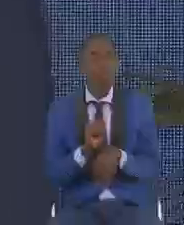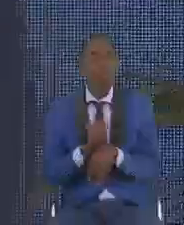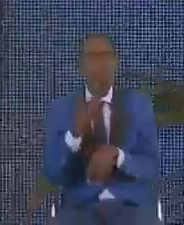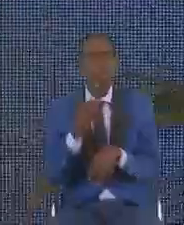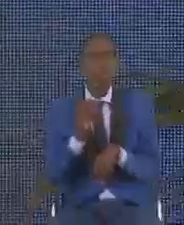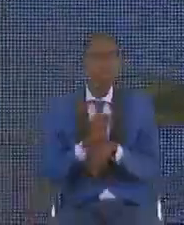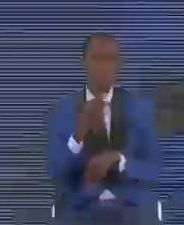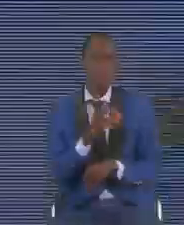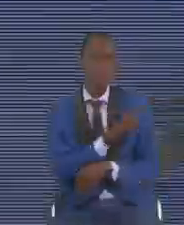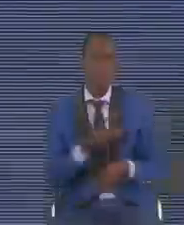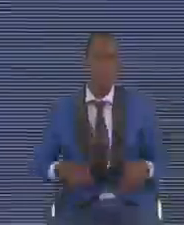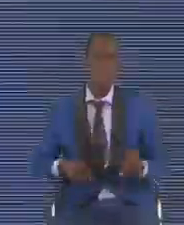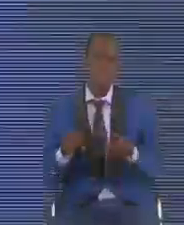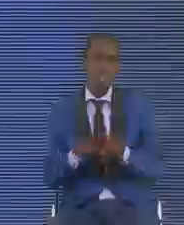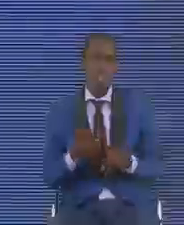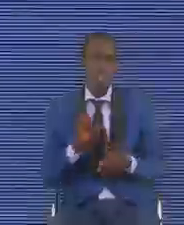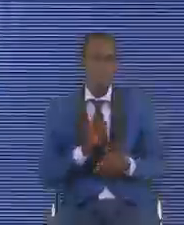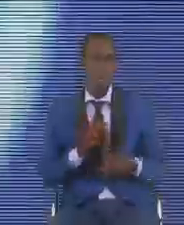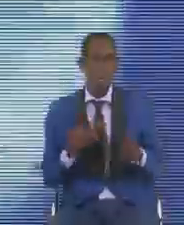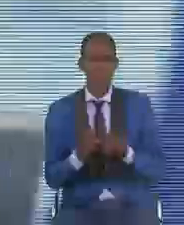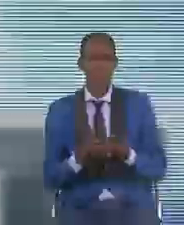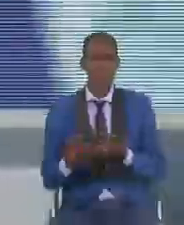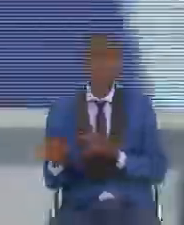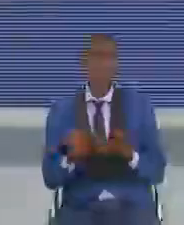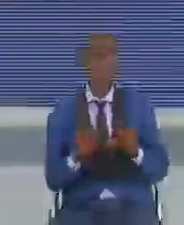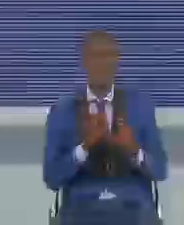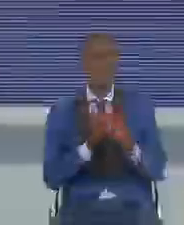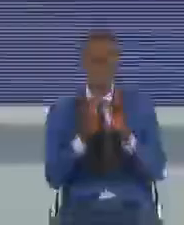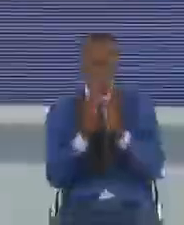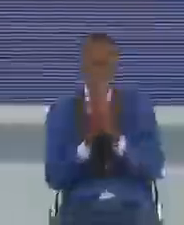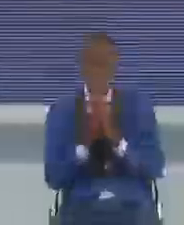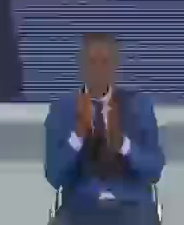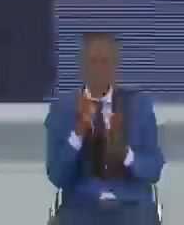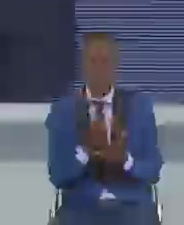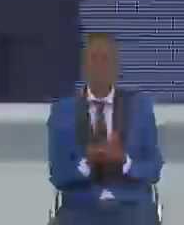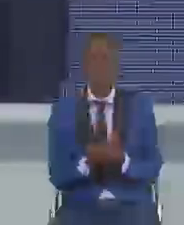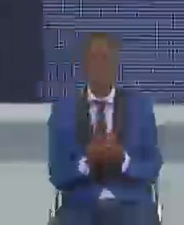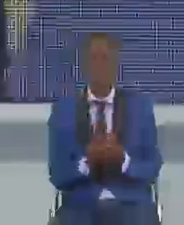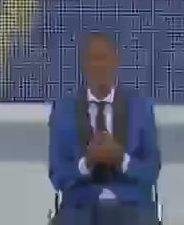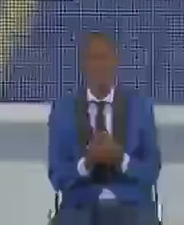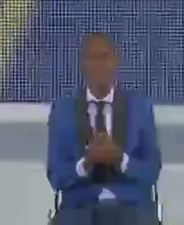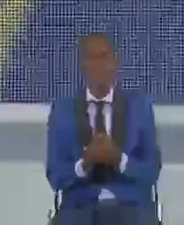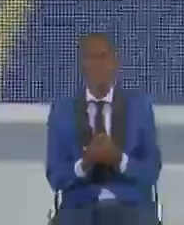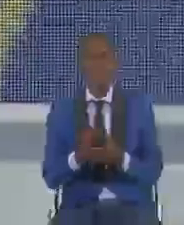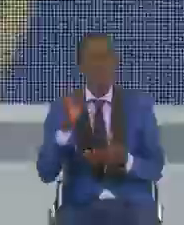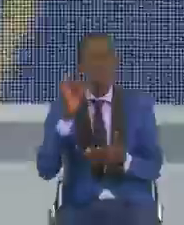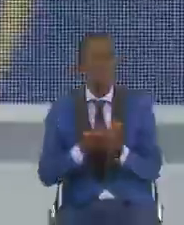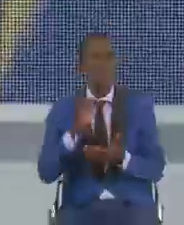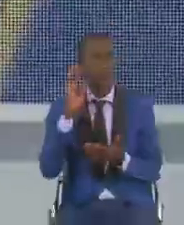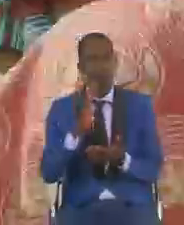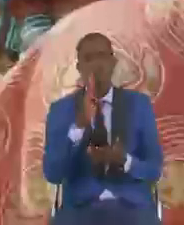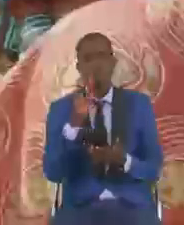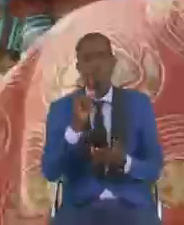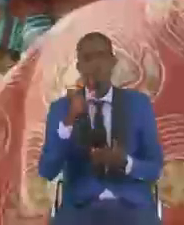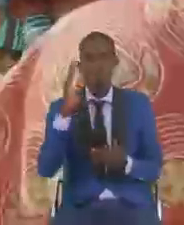the Lord as I also do. I pray that will be a testimony concerning